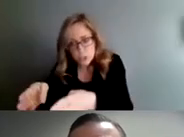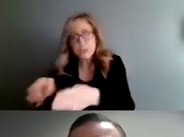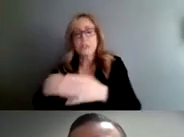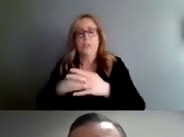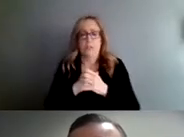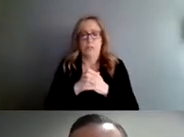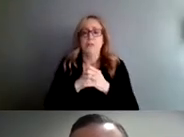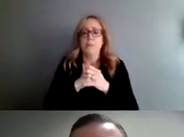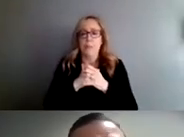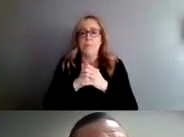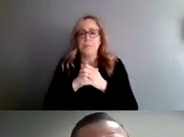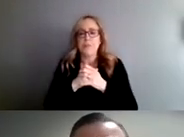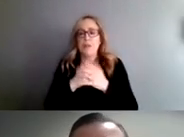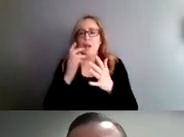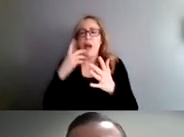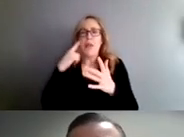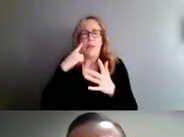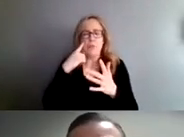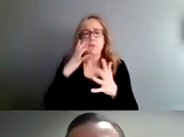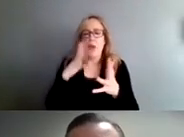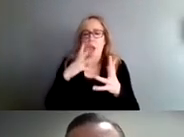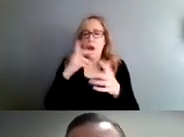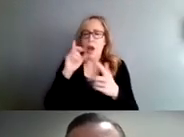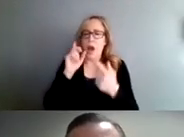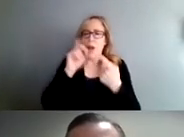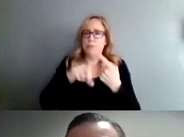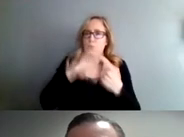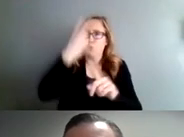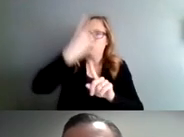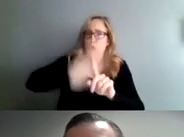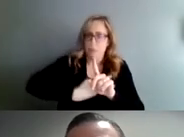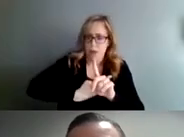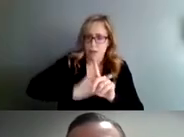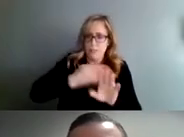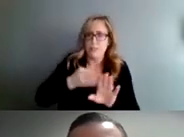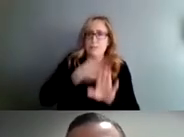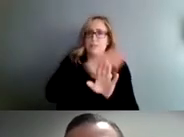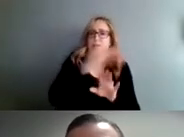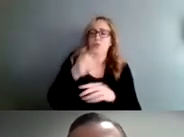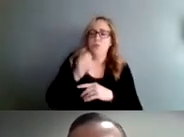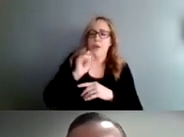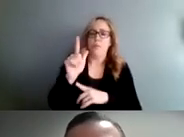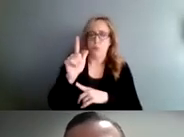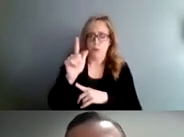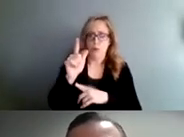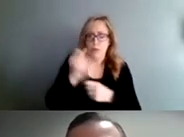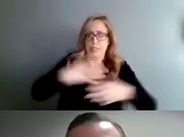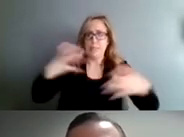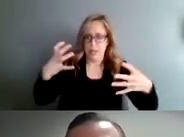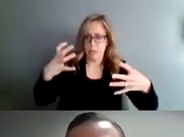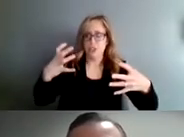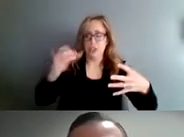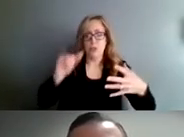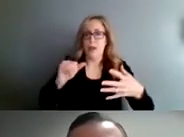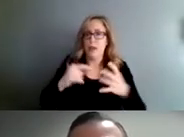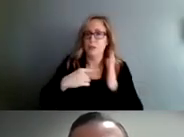learning, up to what will be almost 2 months prior to the April expansion, really through our commitment